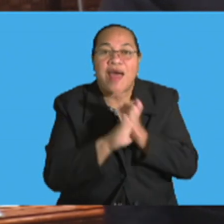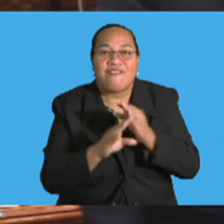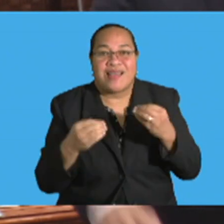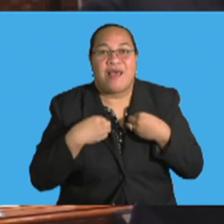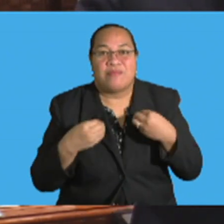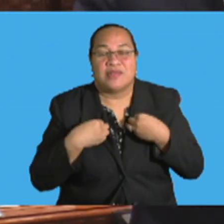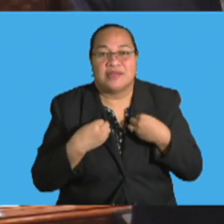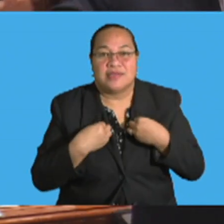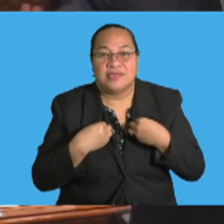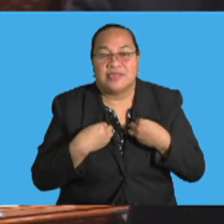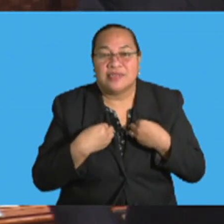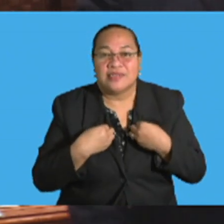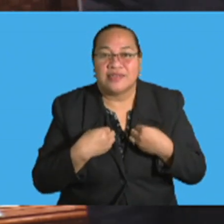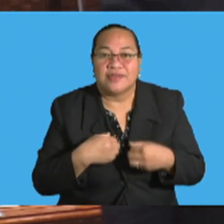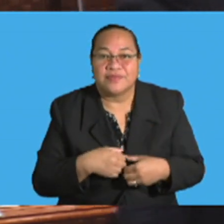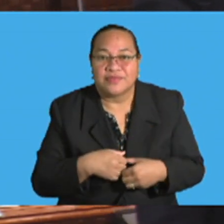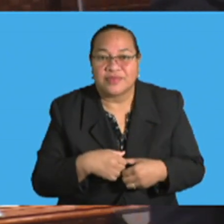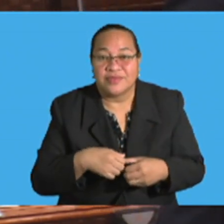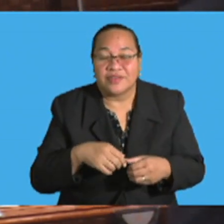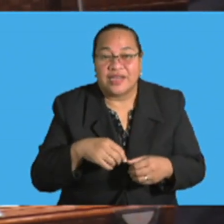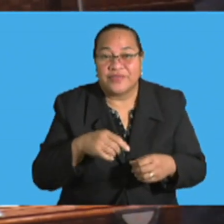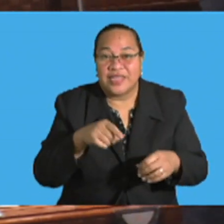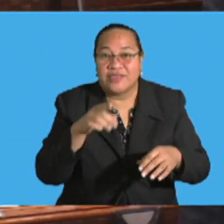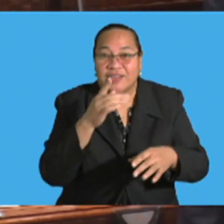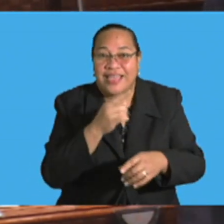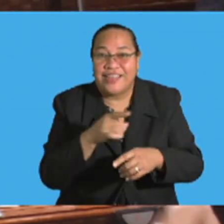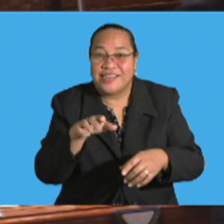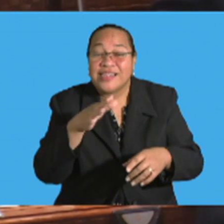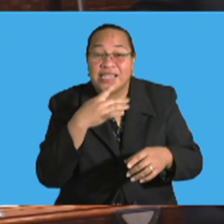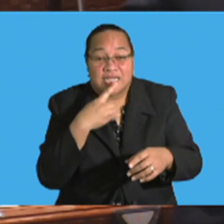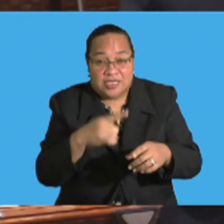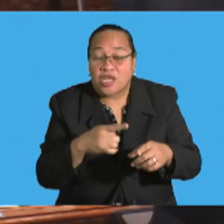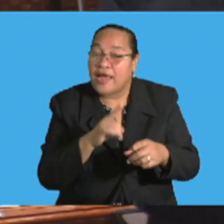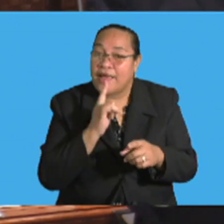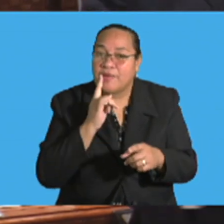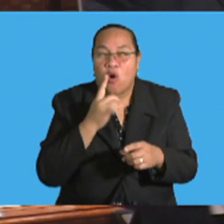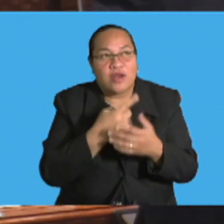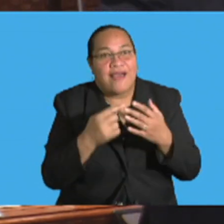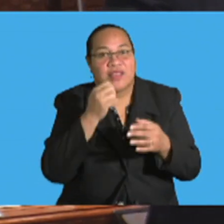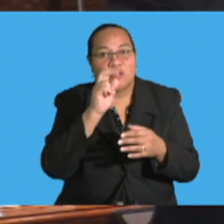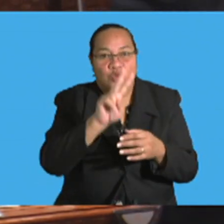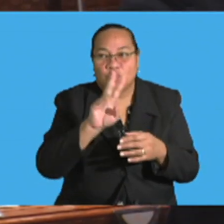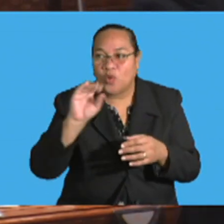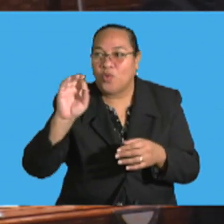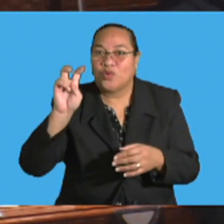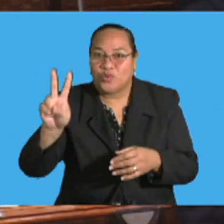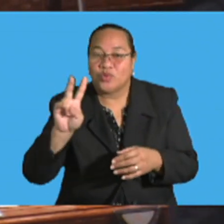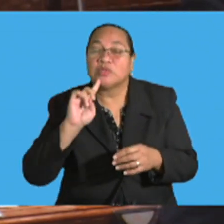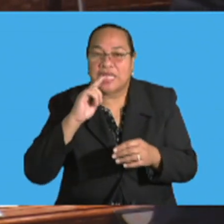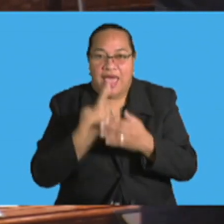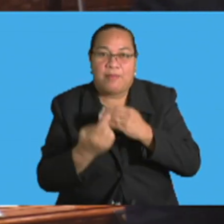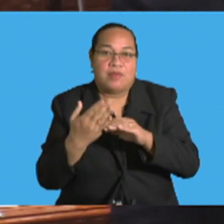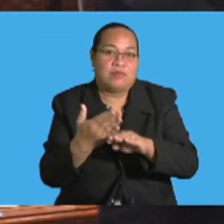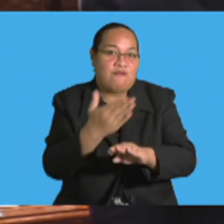And Mr. Speaker said, look, this is not something peculiar only after 2002. It used to happen before.